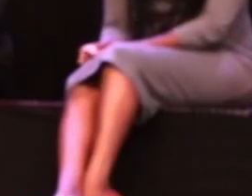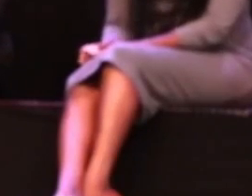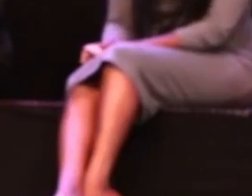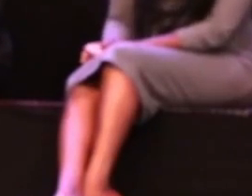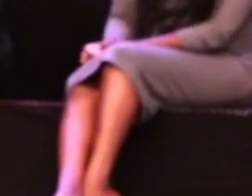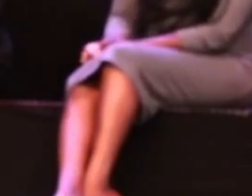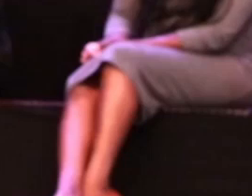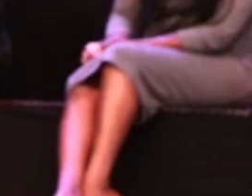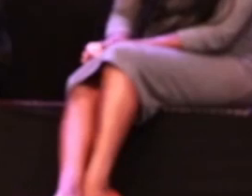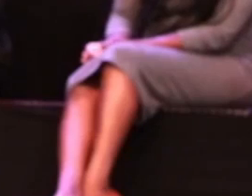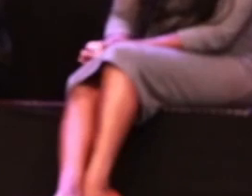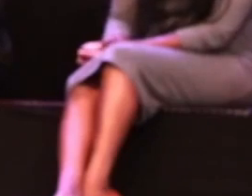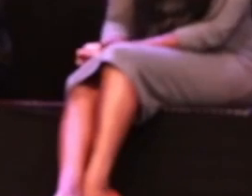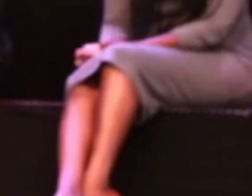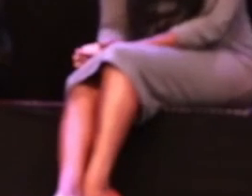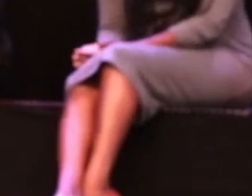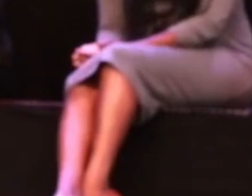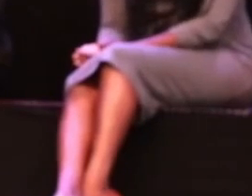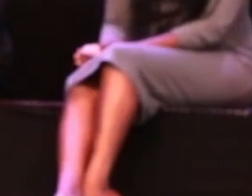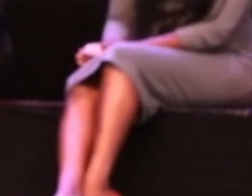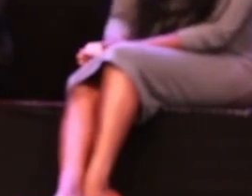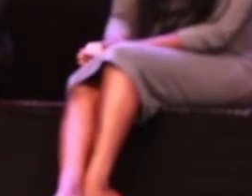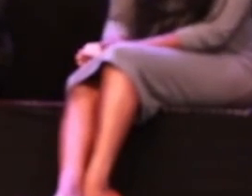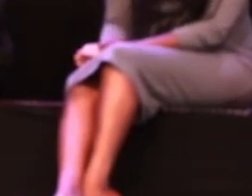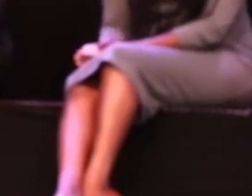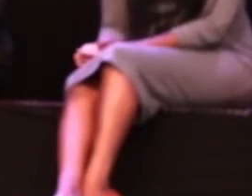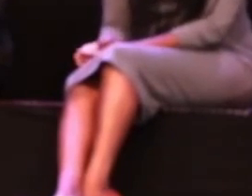merciful, Jesus who